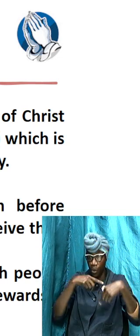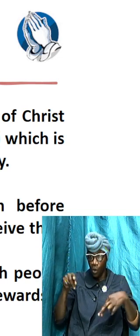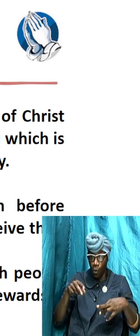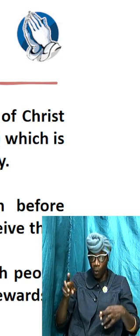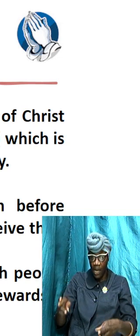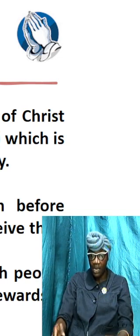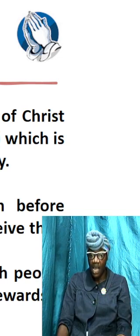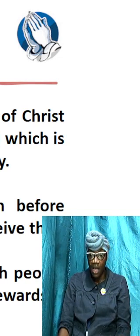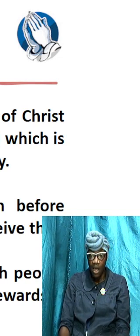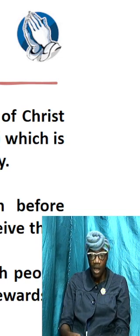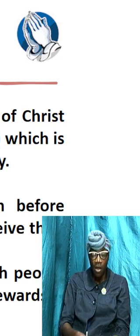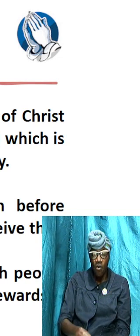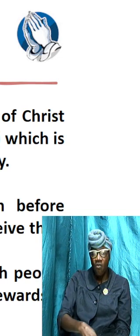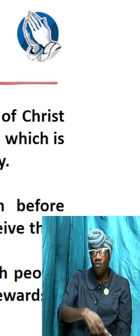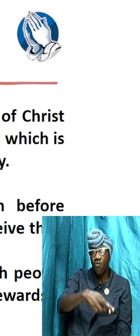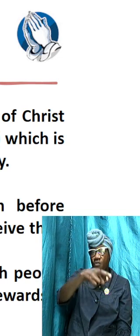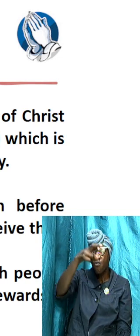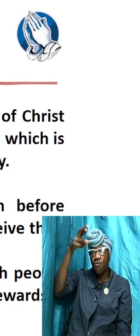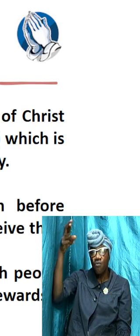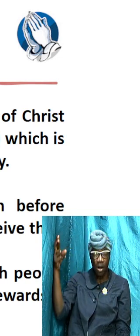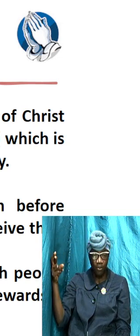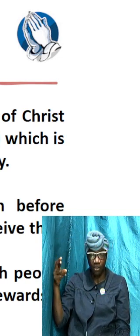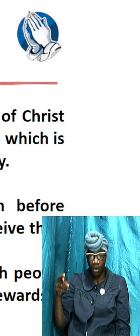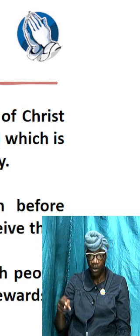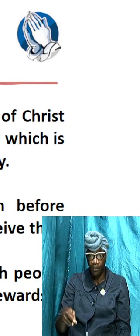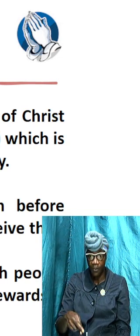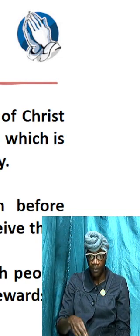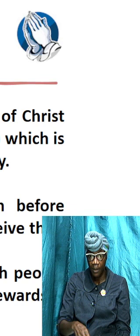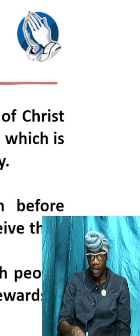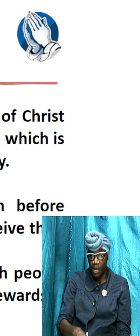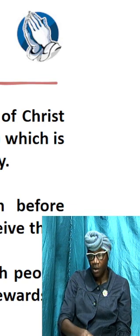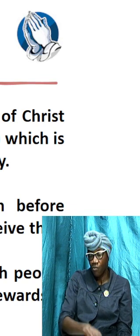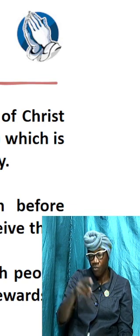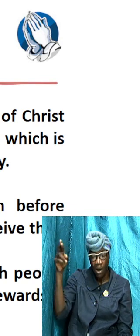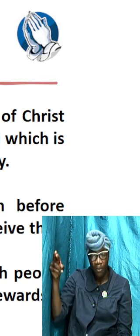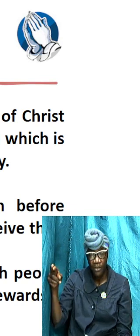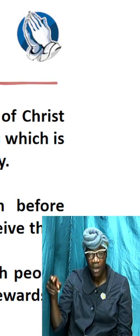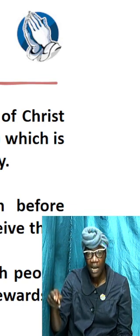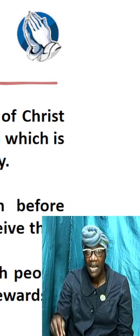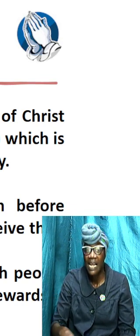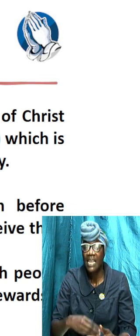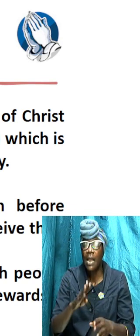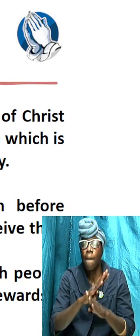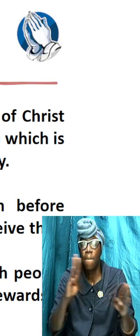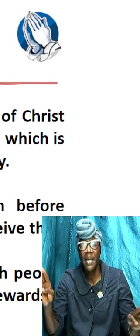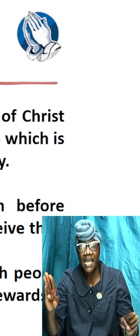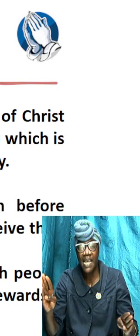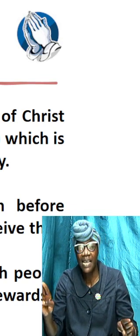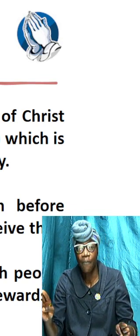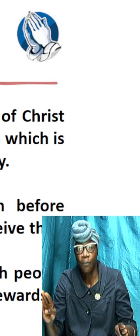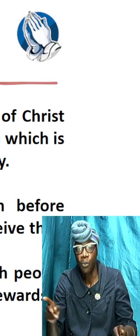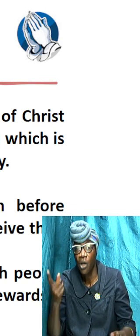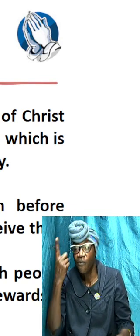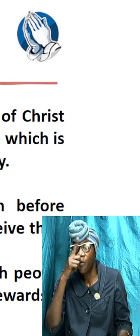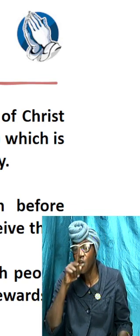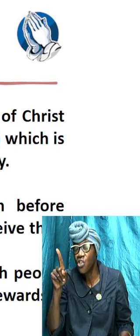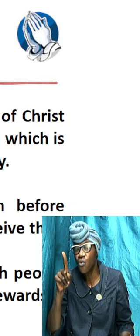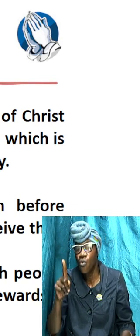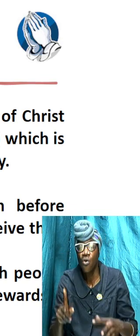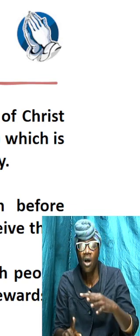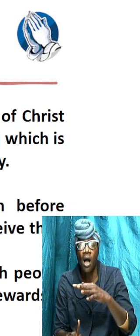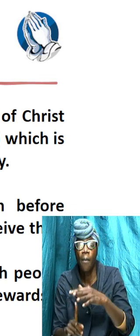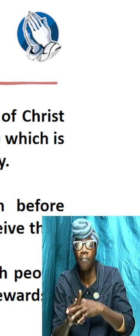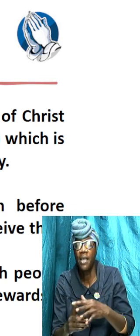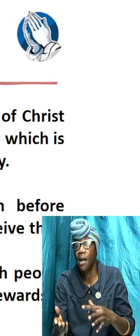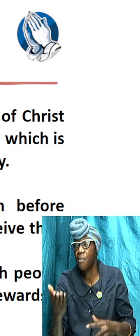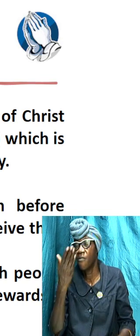next big event for the church, for you, the next destined event for you is that you will appear